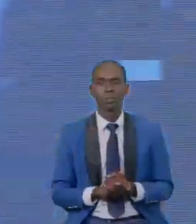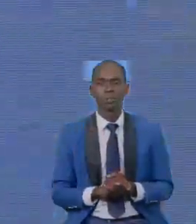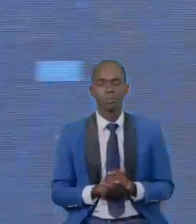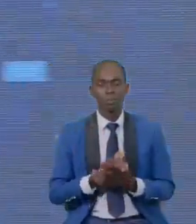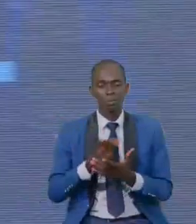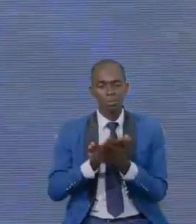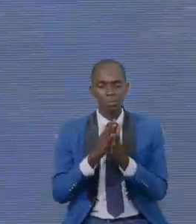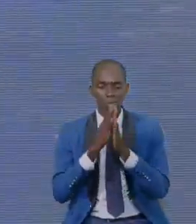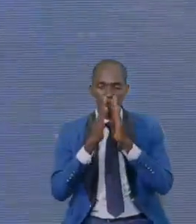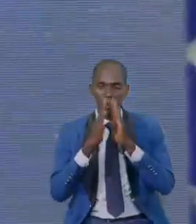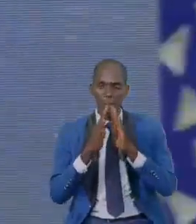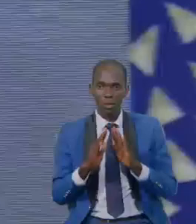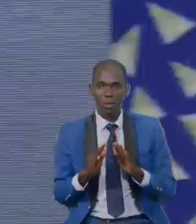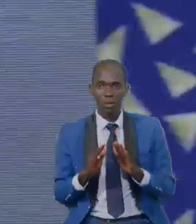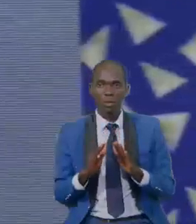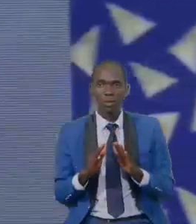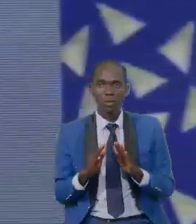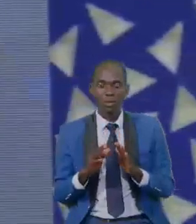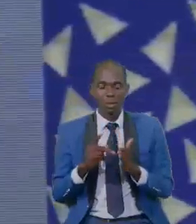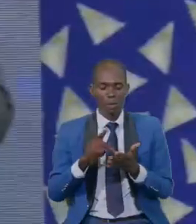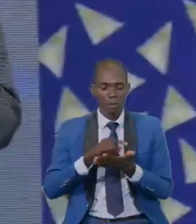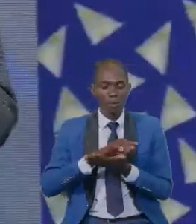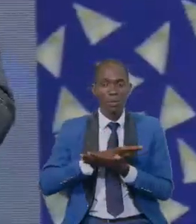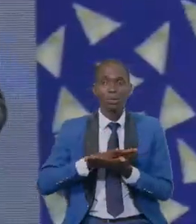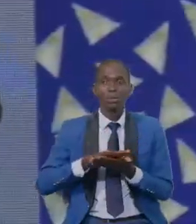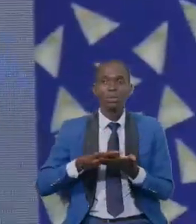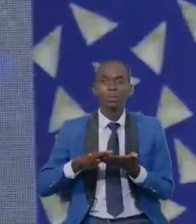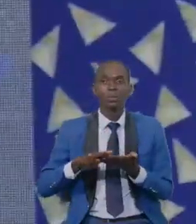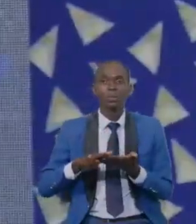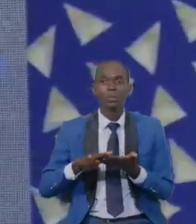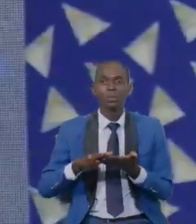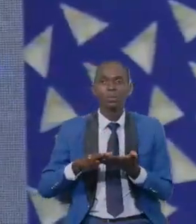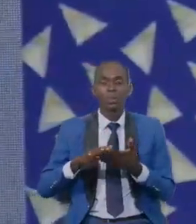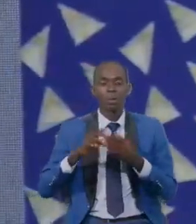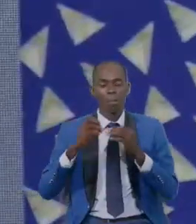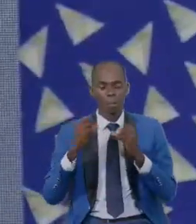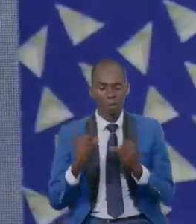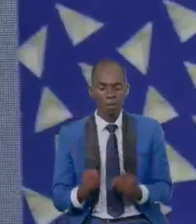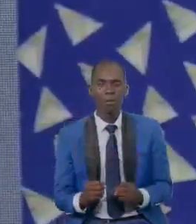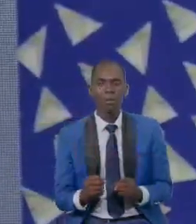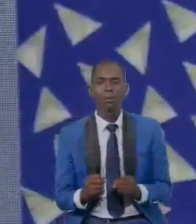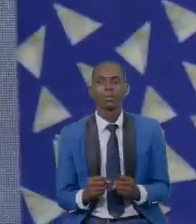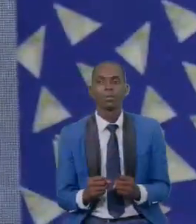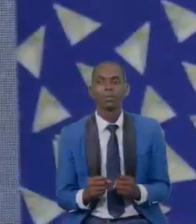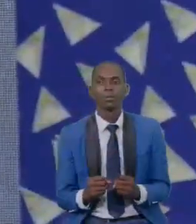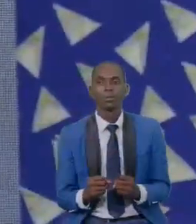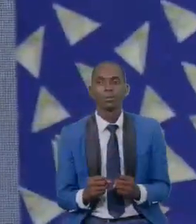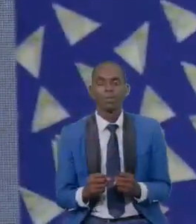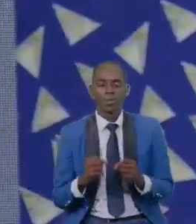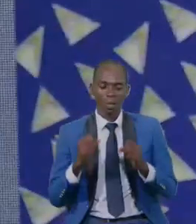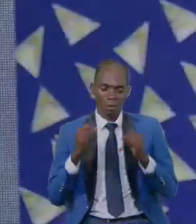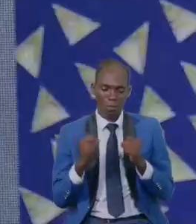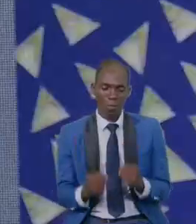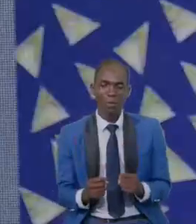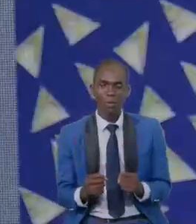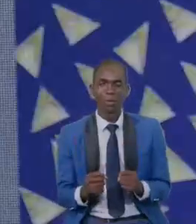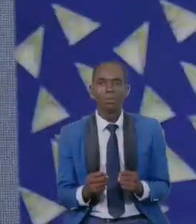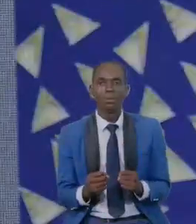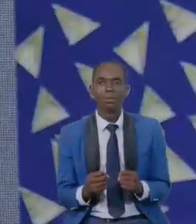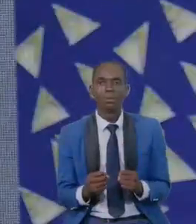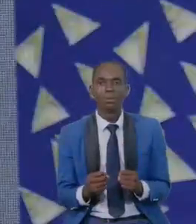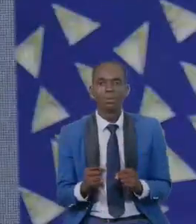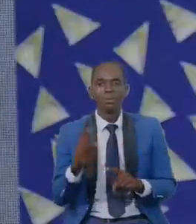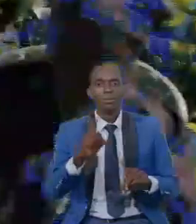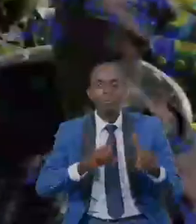Peace, purity, power. Power. Somebody